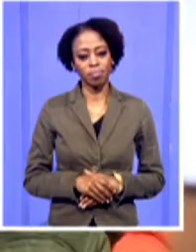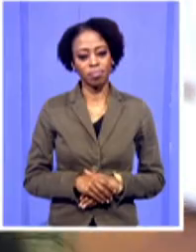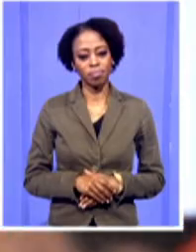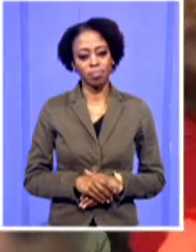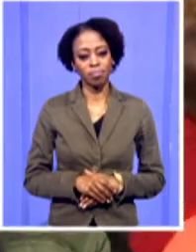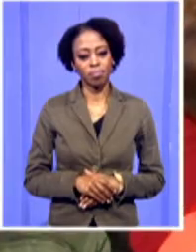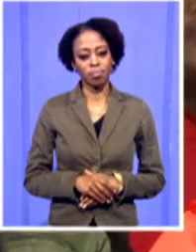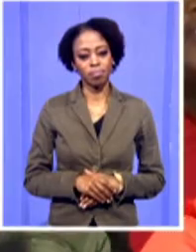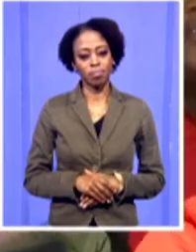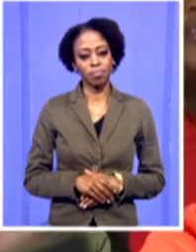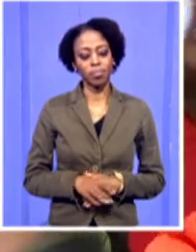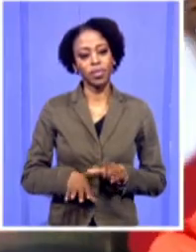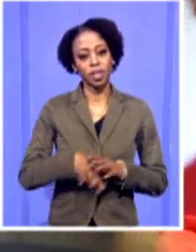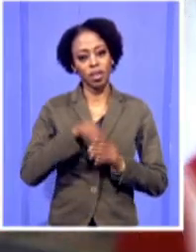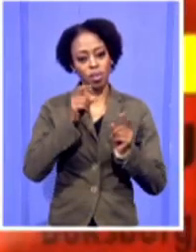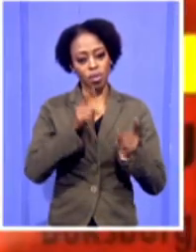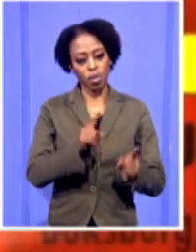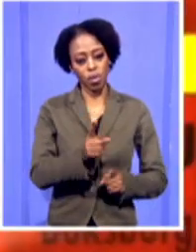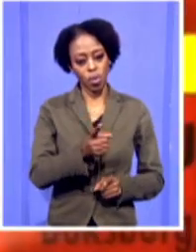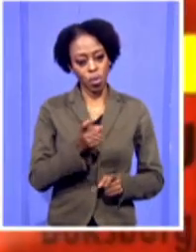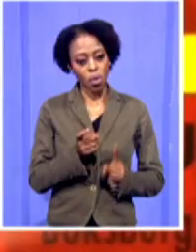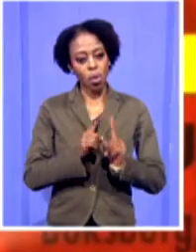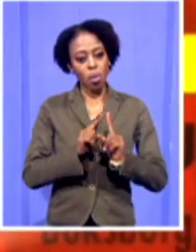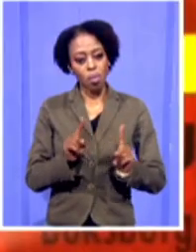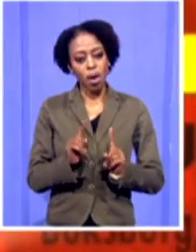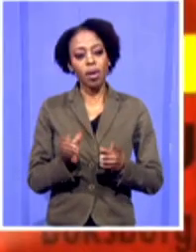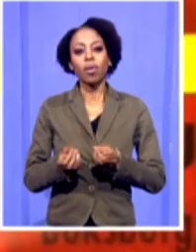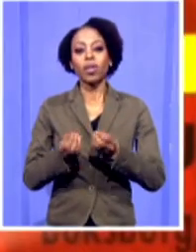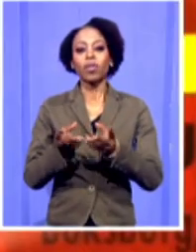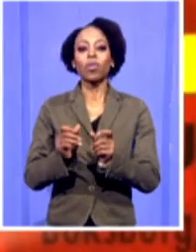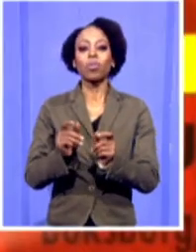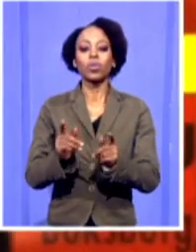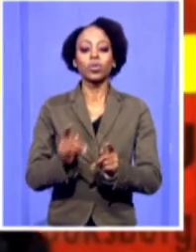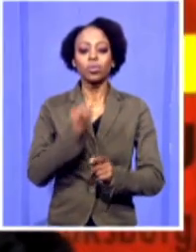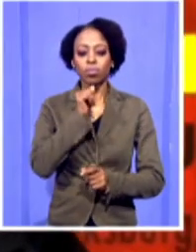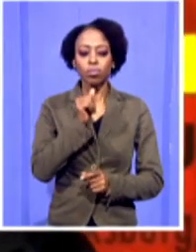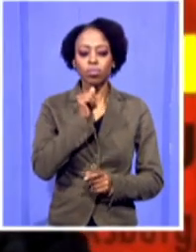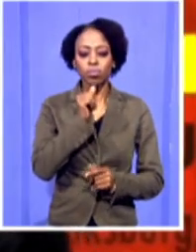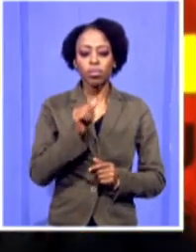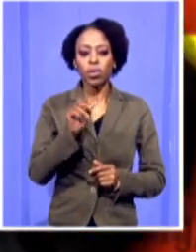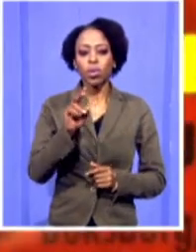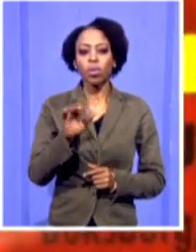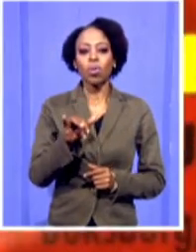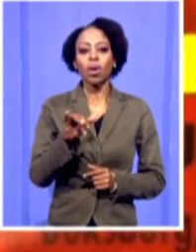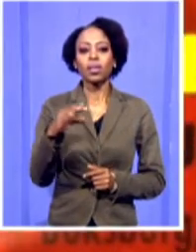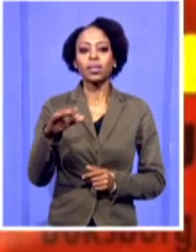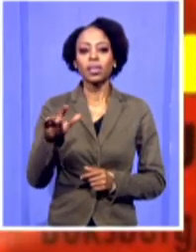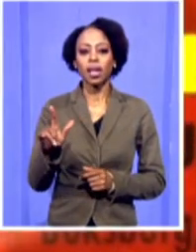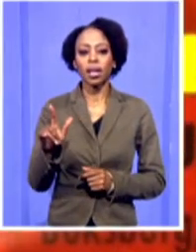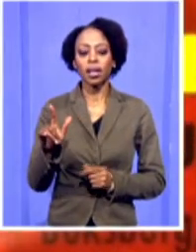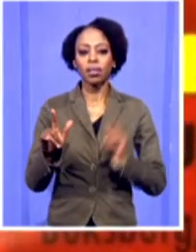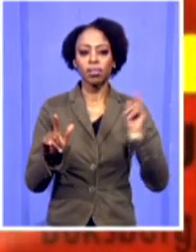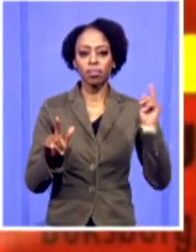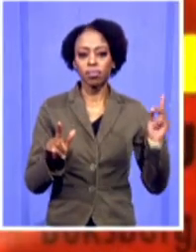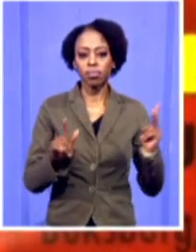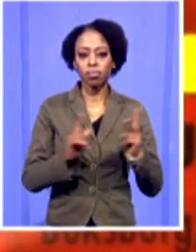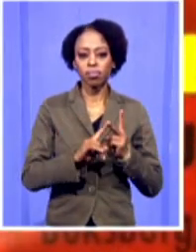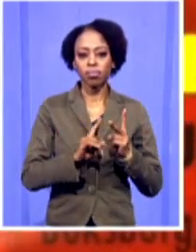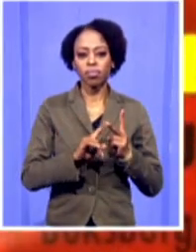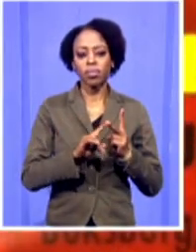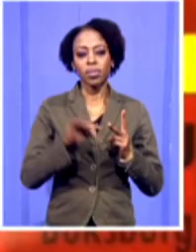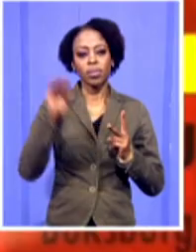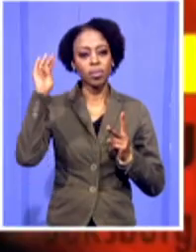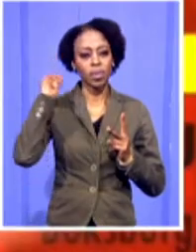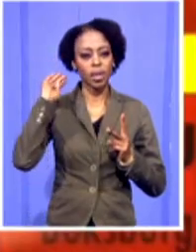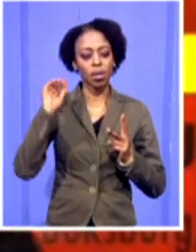you out of order, but let me give you an opportunity at the YCL there. Then there's a comrade at the back.